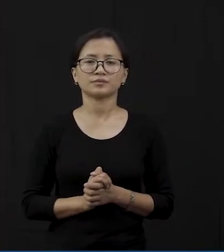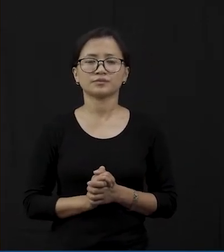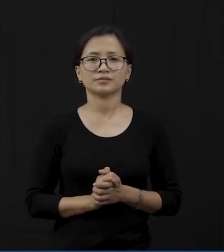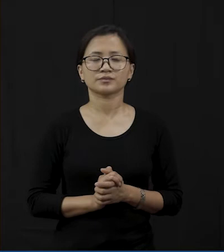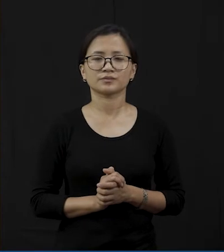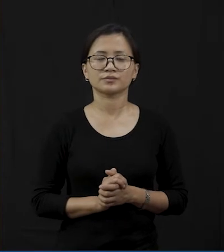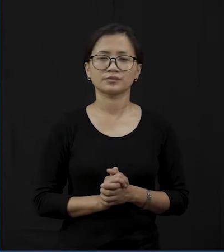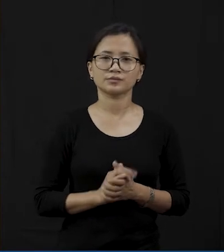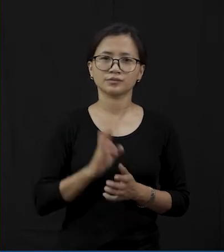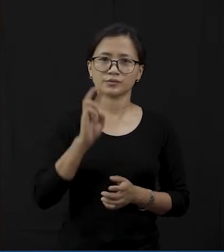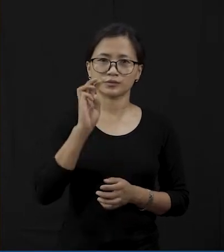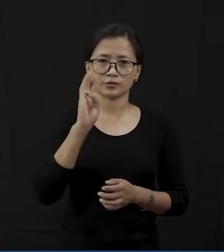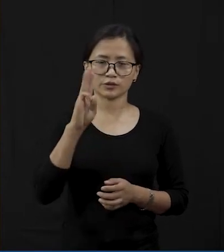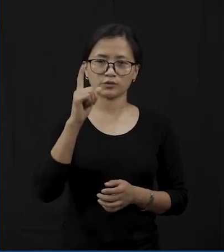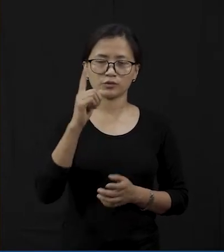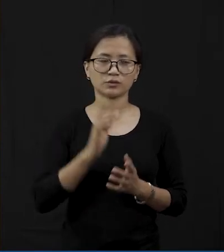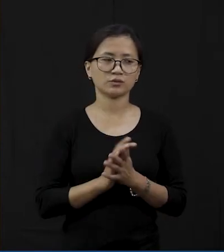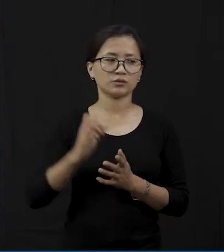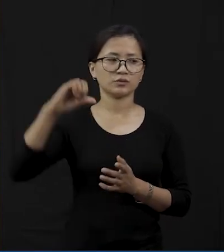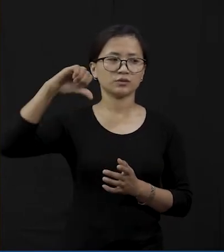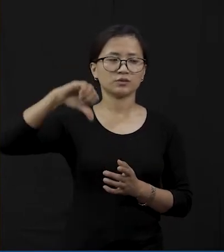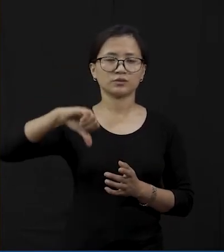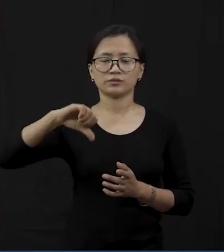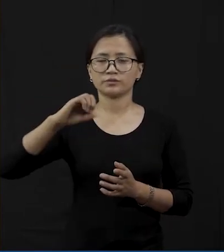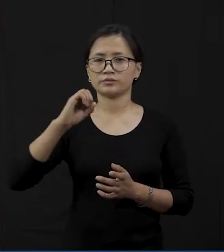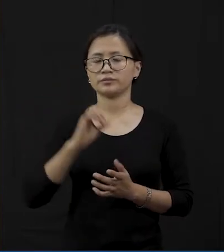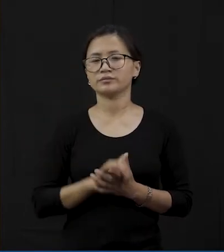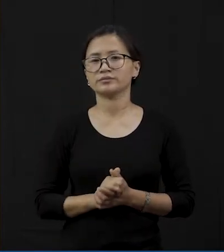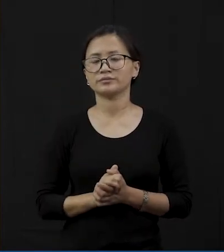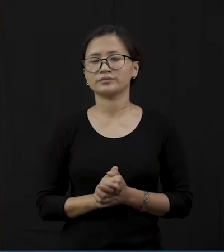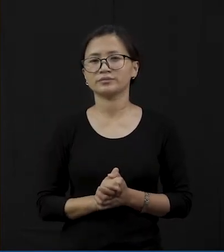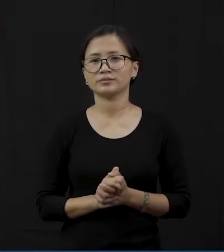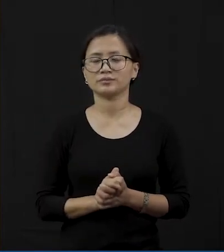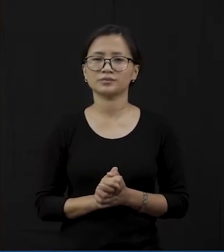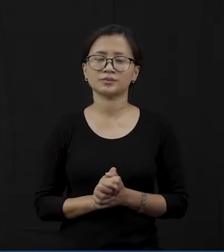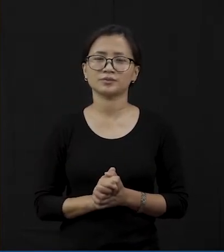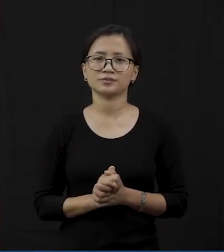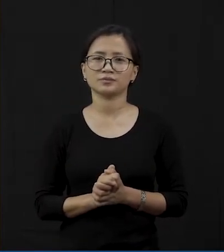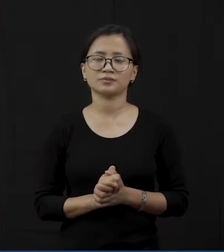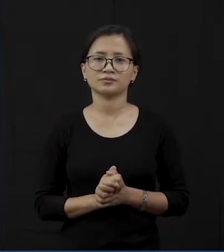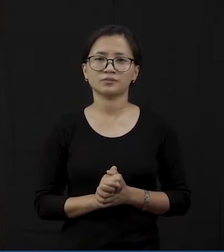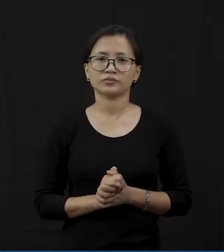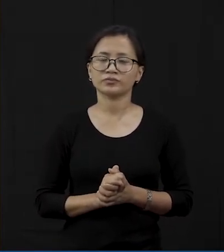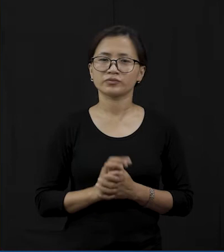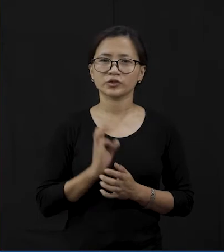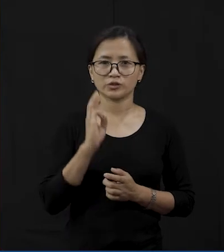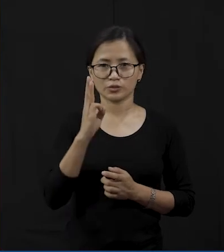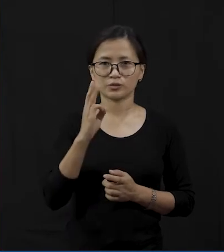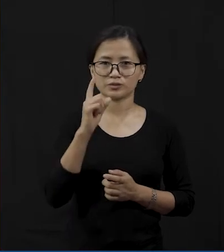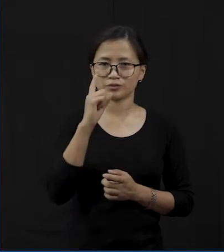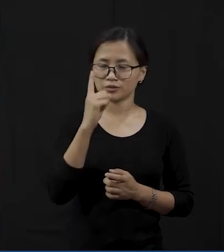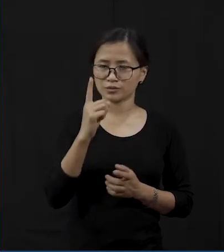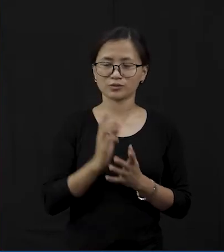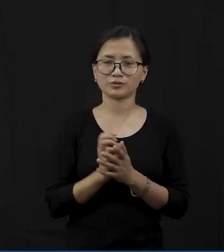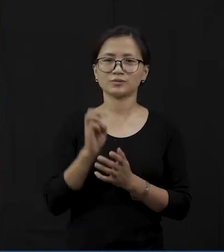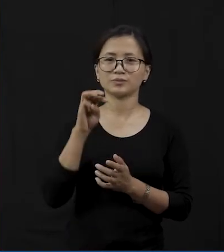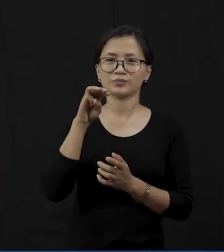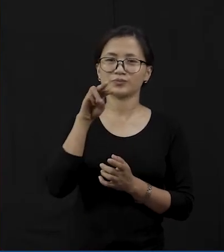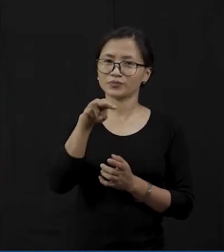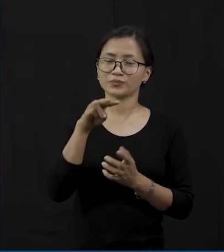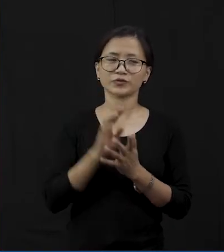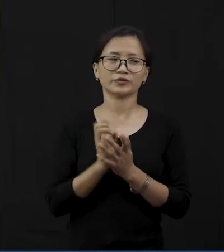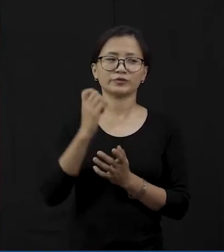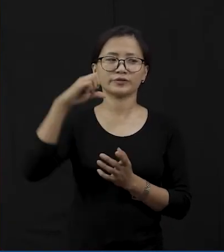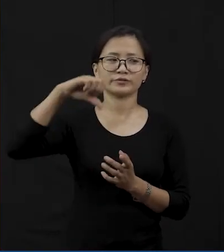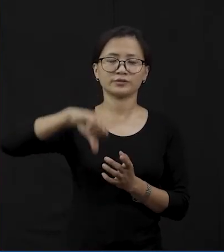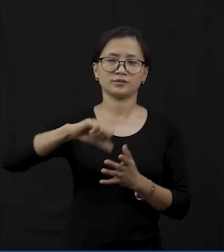Again 31,009. You just compare the last number or the ending number or the ones place.